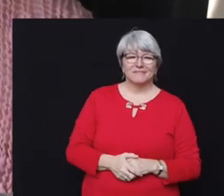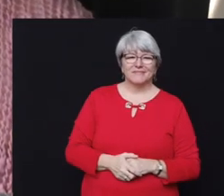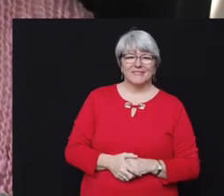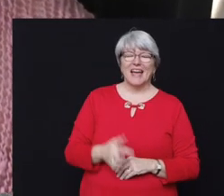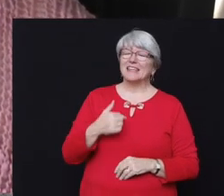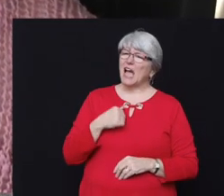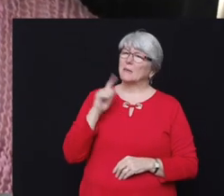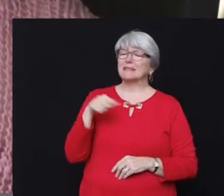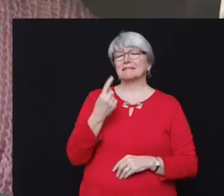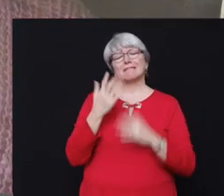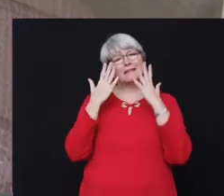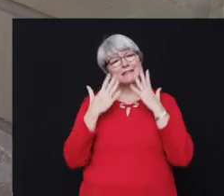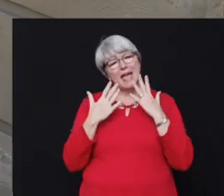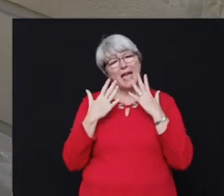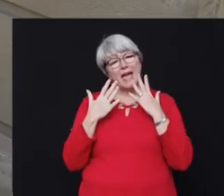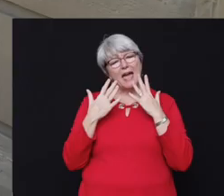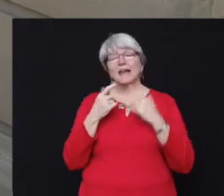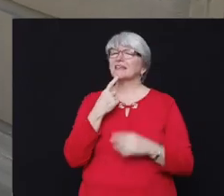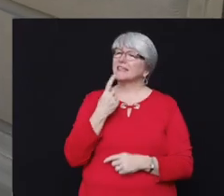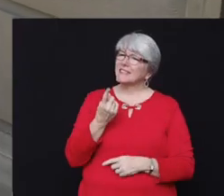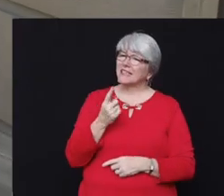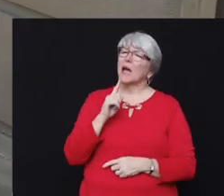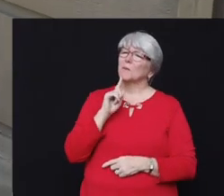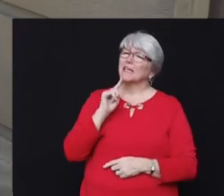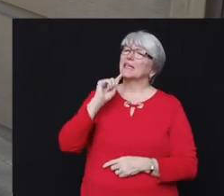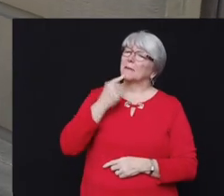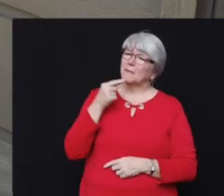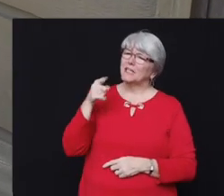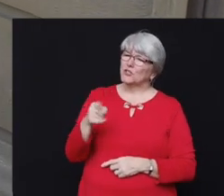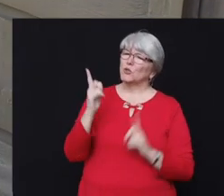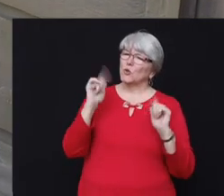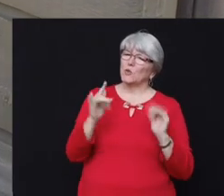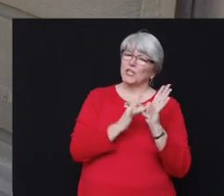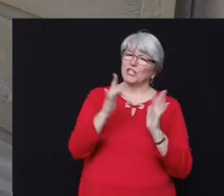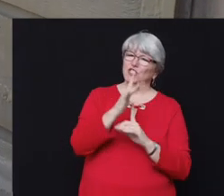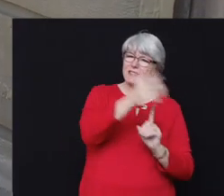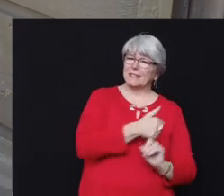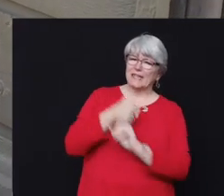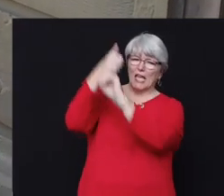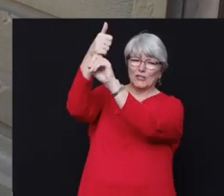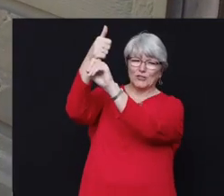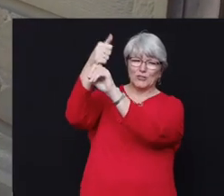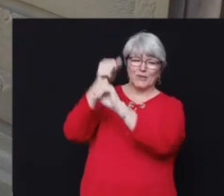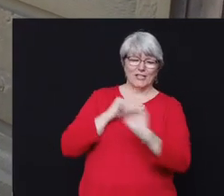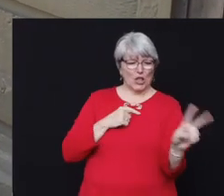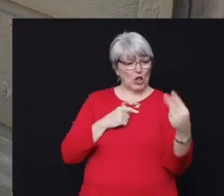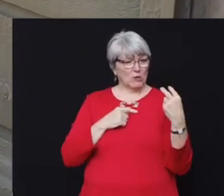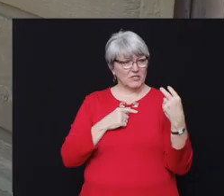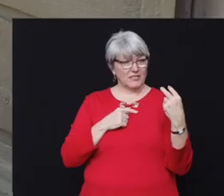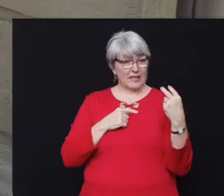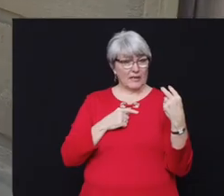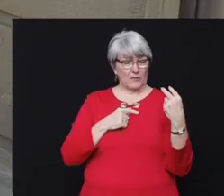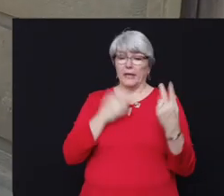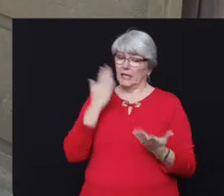And I was kind of sad. And I said, I'm really going to miss you when Jesus takes you. And she looked at me and she said, well,